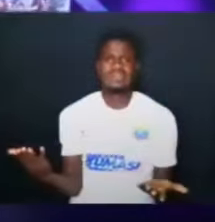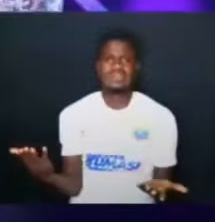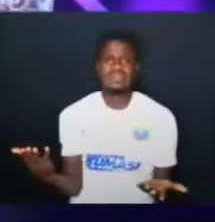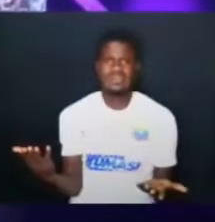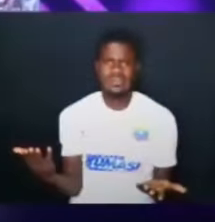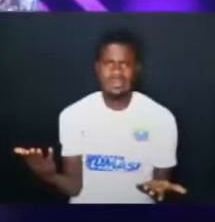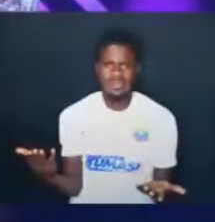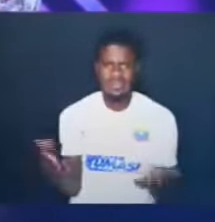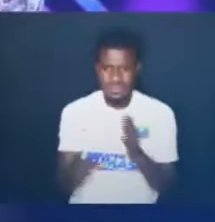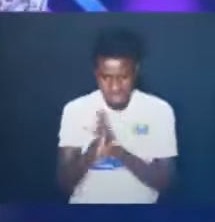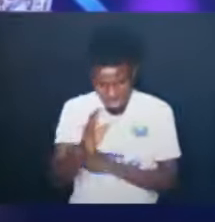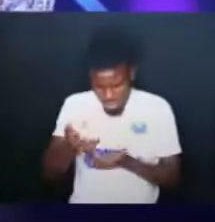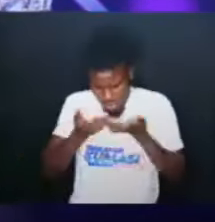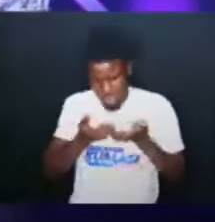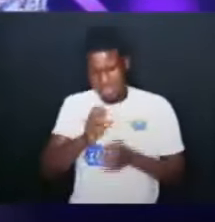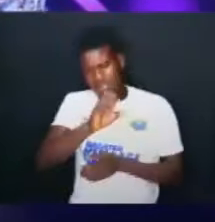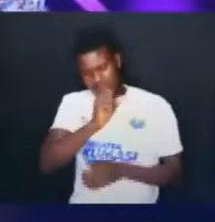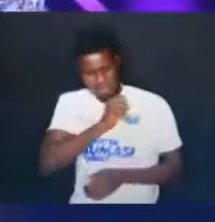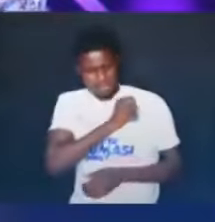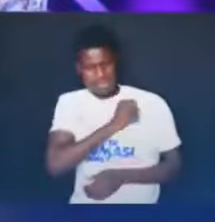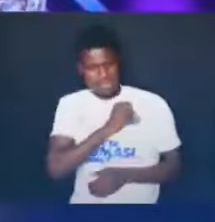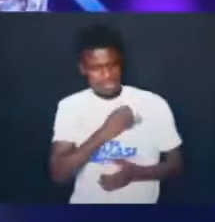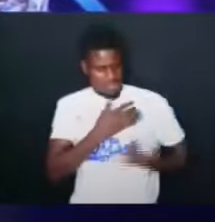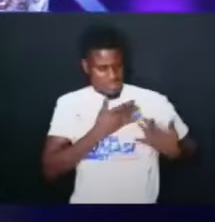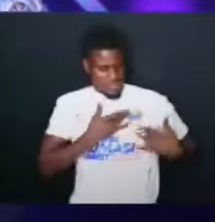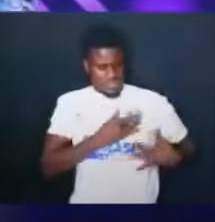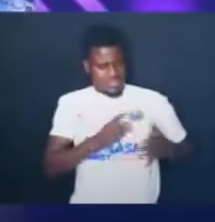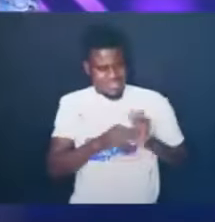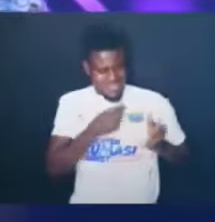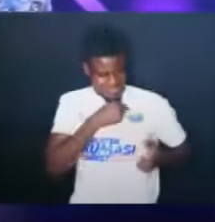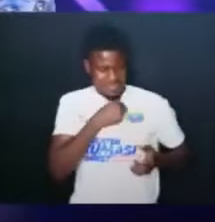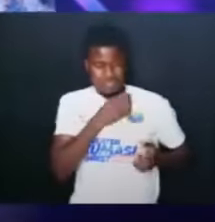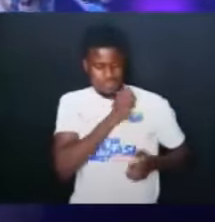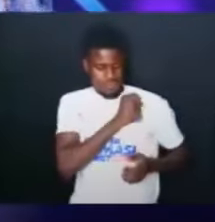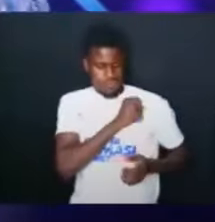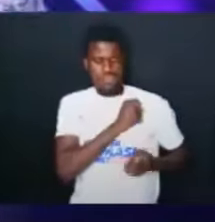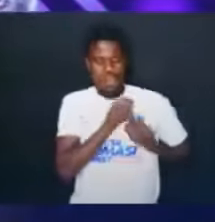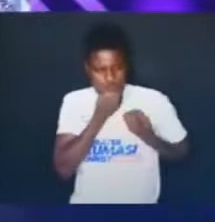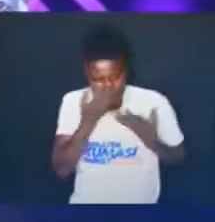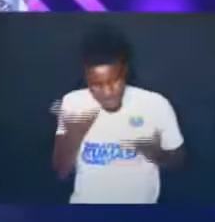He wants Saul's heart and Saul's total obedience.